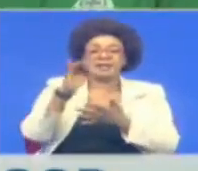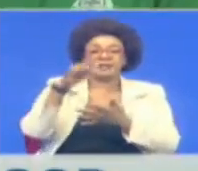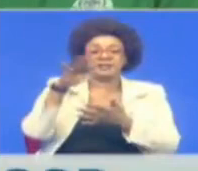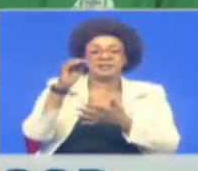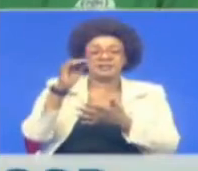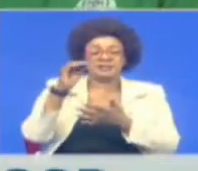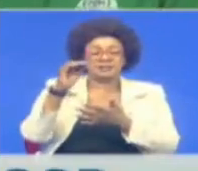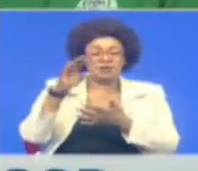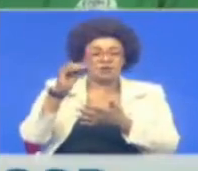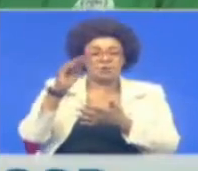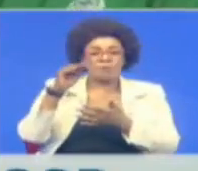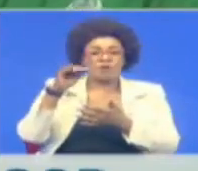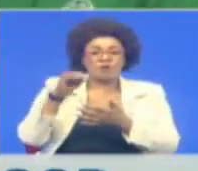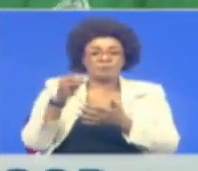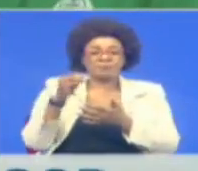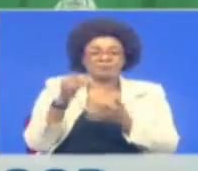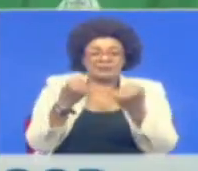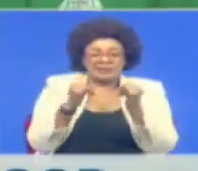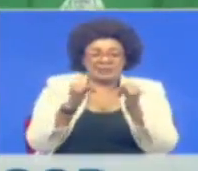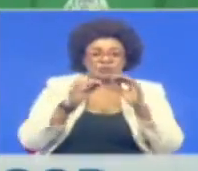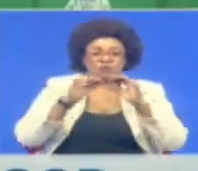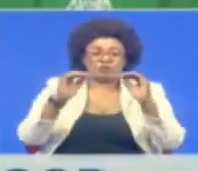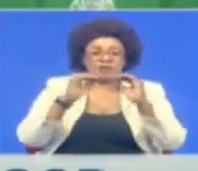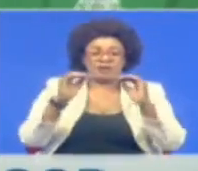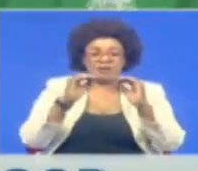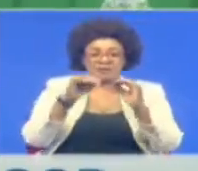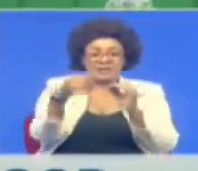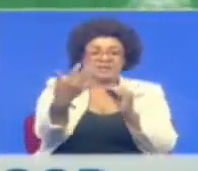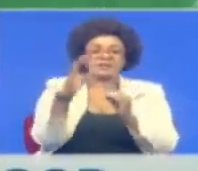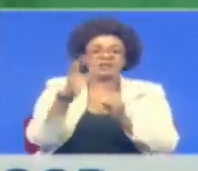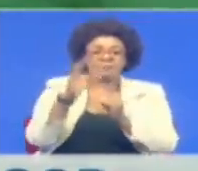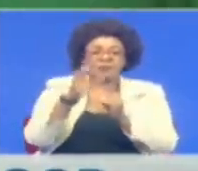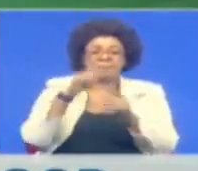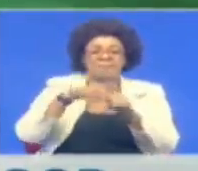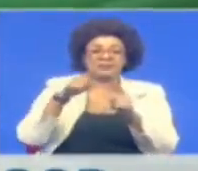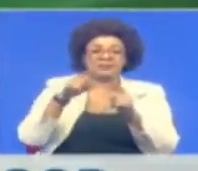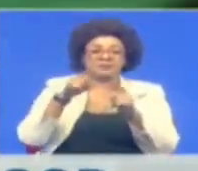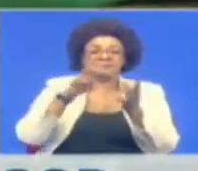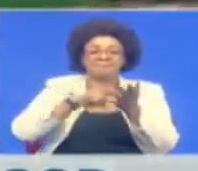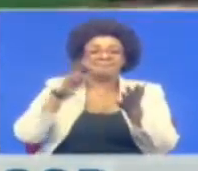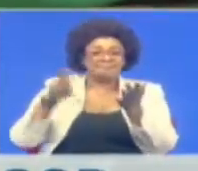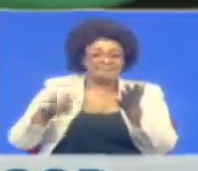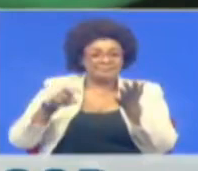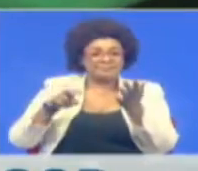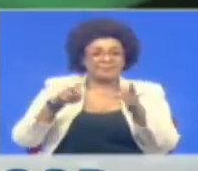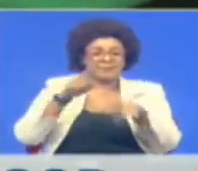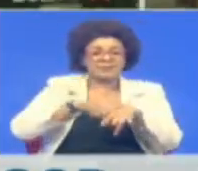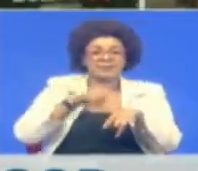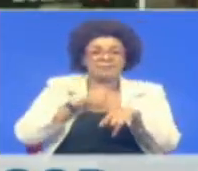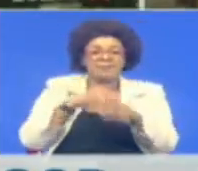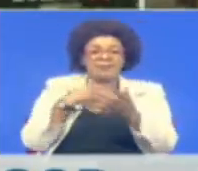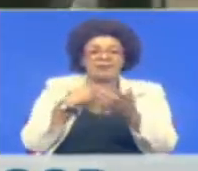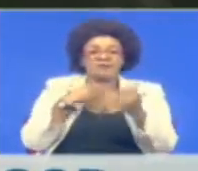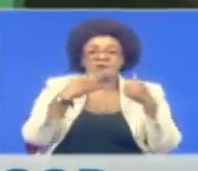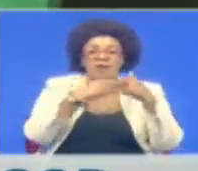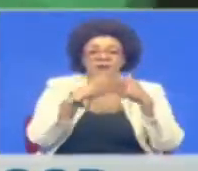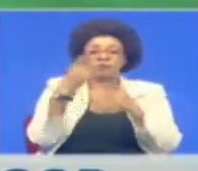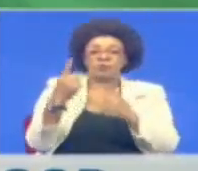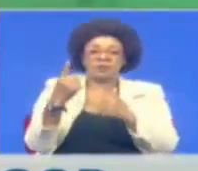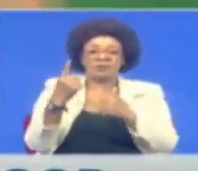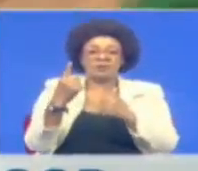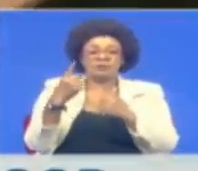Gor Mahia's interim coach in the CAF Champions League, where they dropped to the Confederation Cup after losing 8-1 on aggregate to